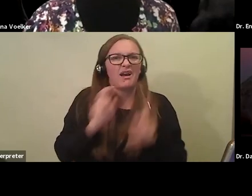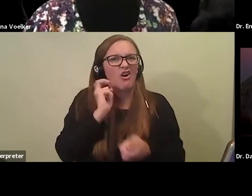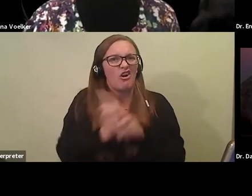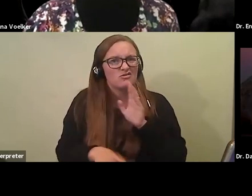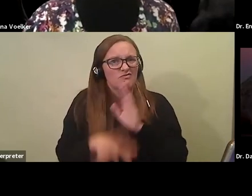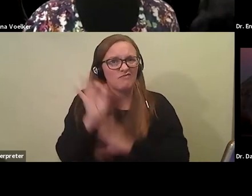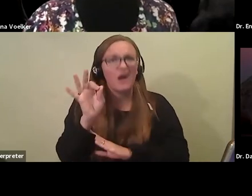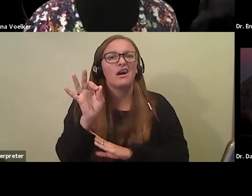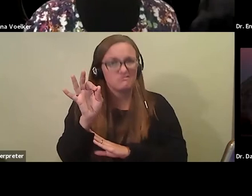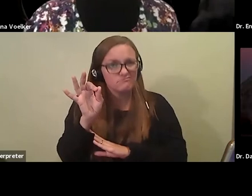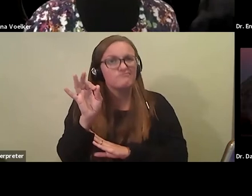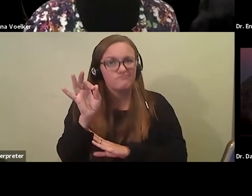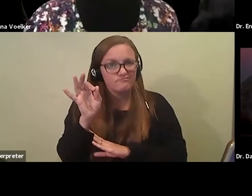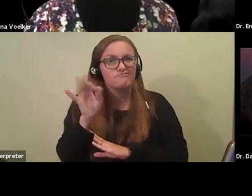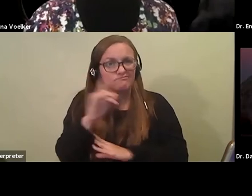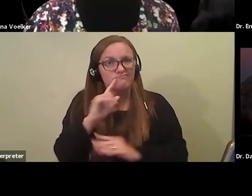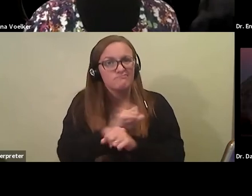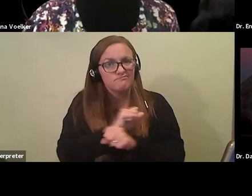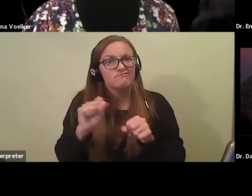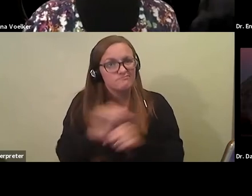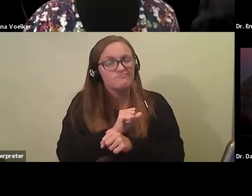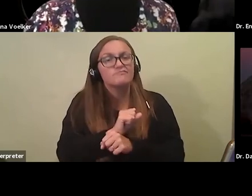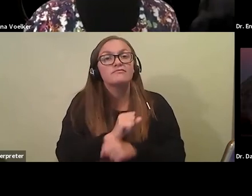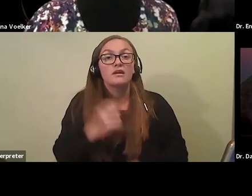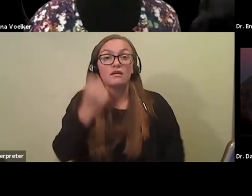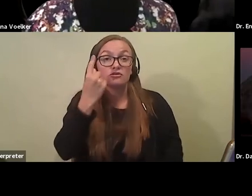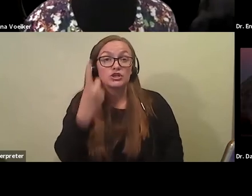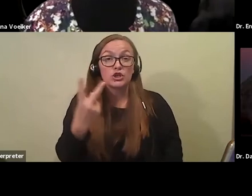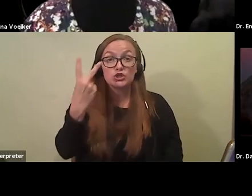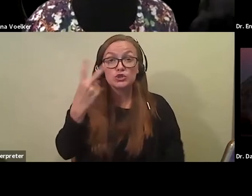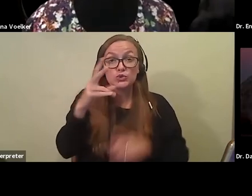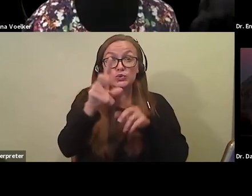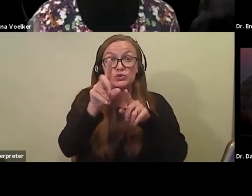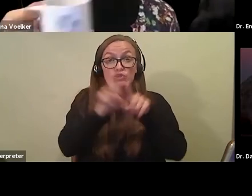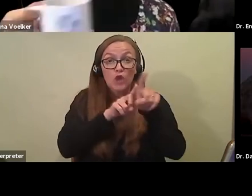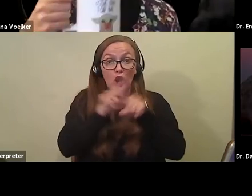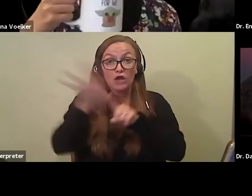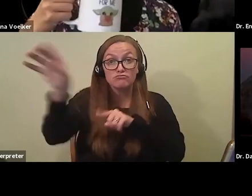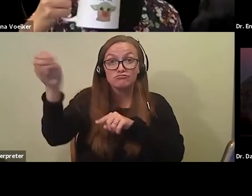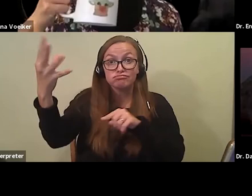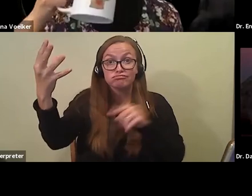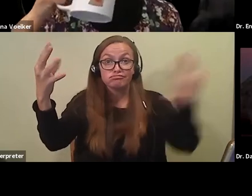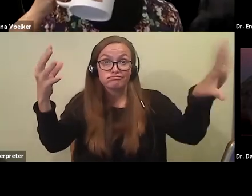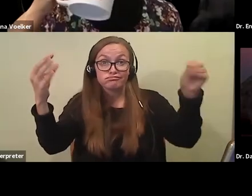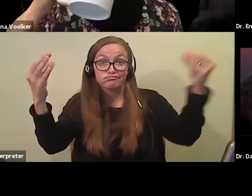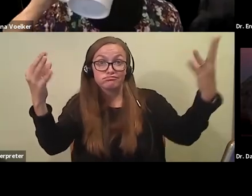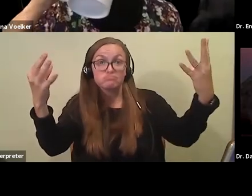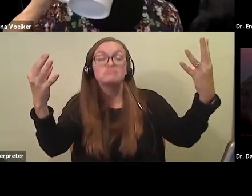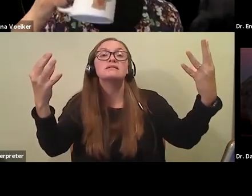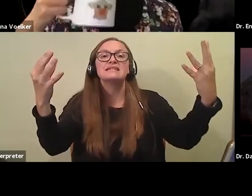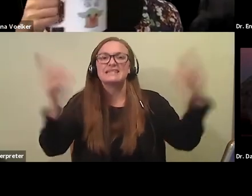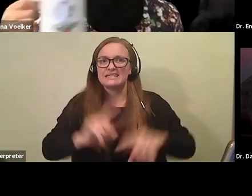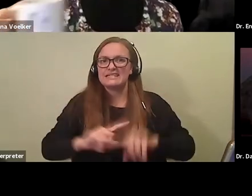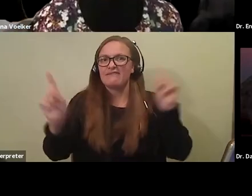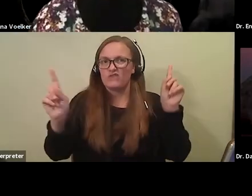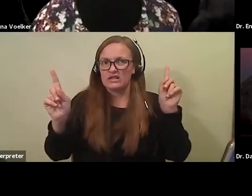binaries. Essentially, the presence of two stars kind of screws up your usual techniques that you would use around single stars. So I